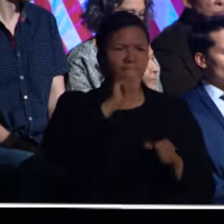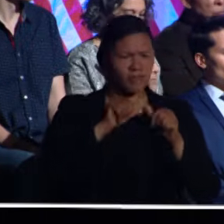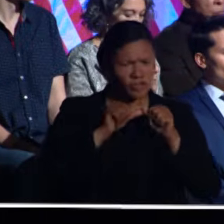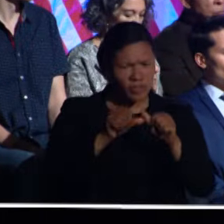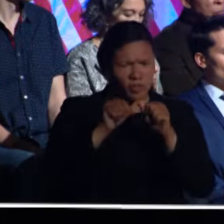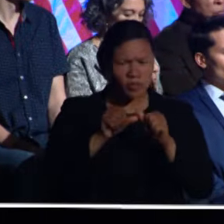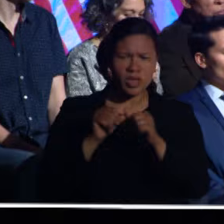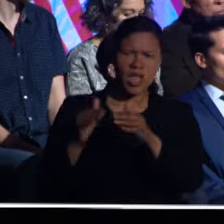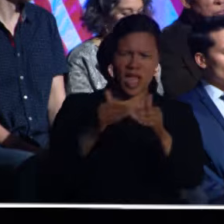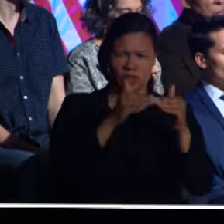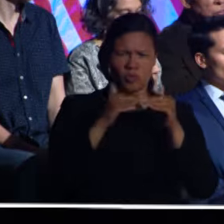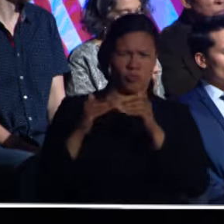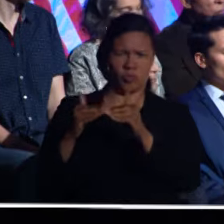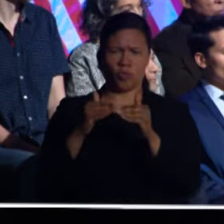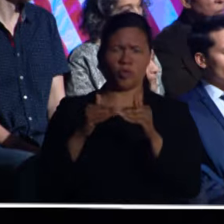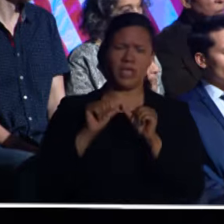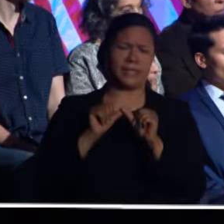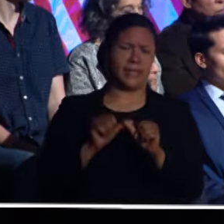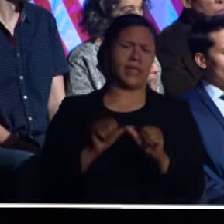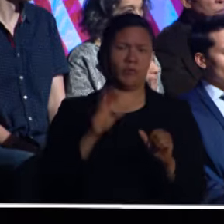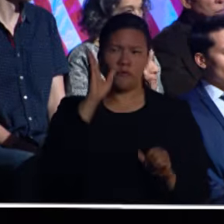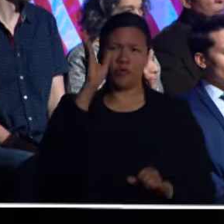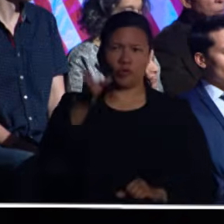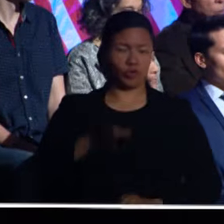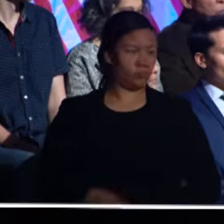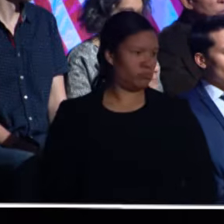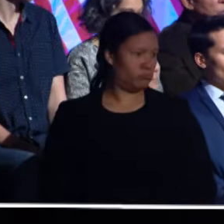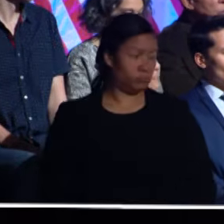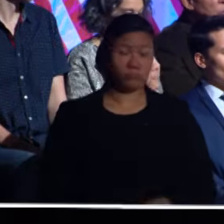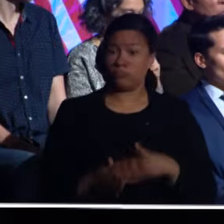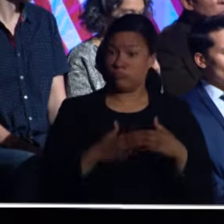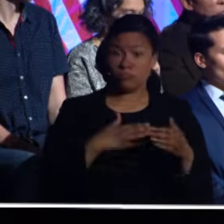equitable, and sustainable future. Whether by way